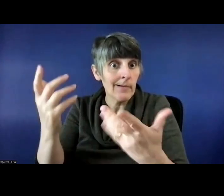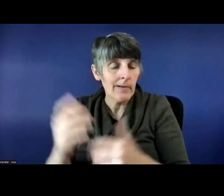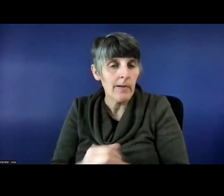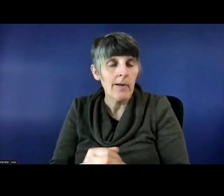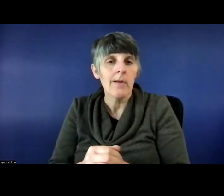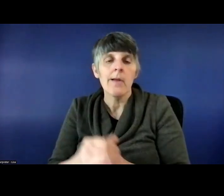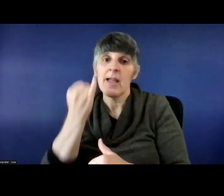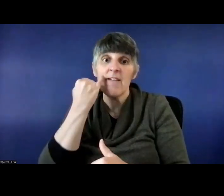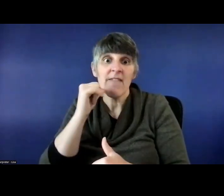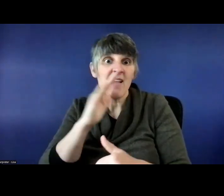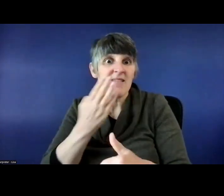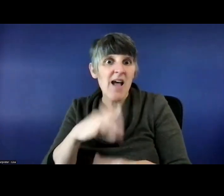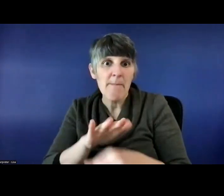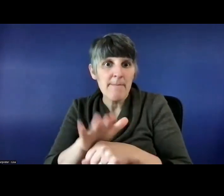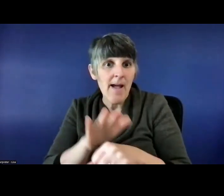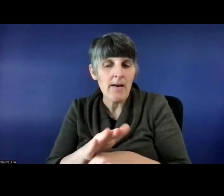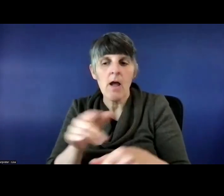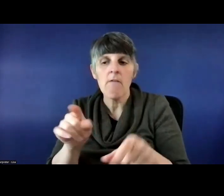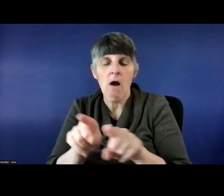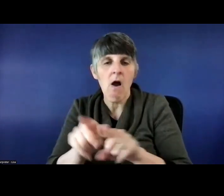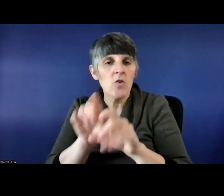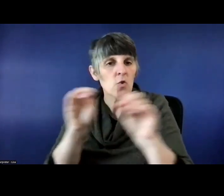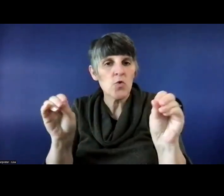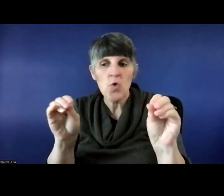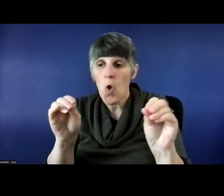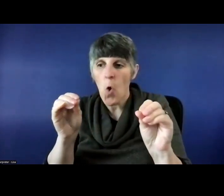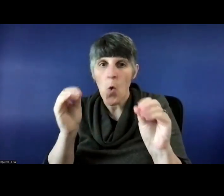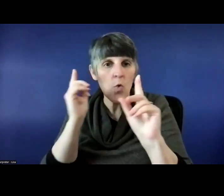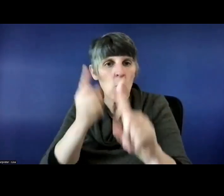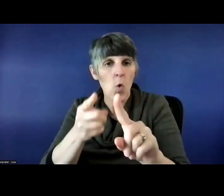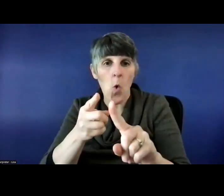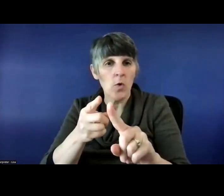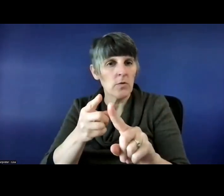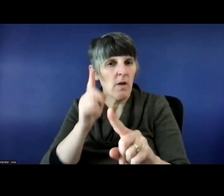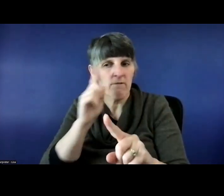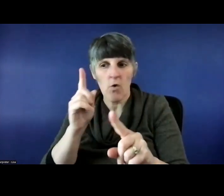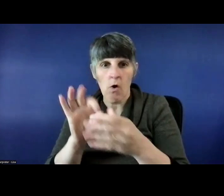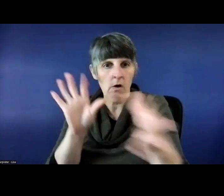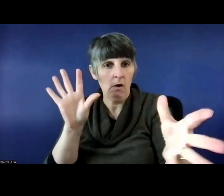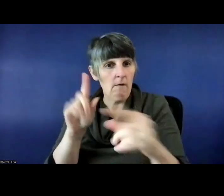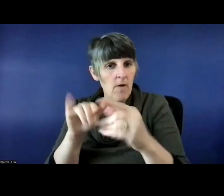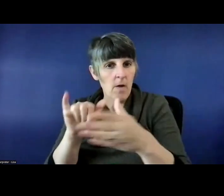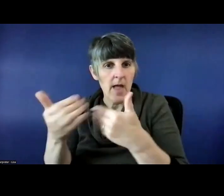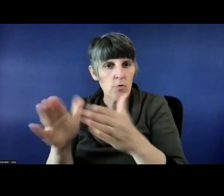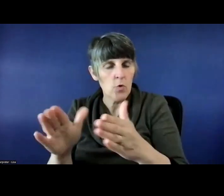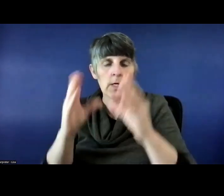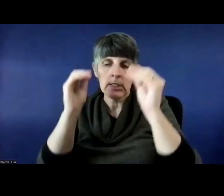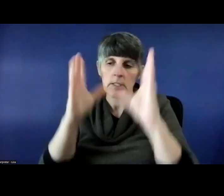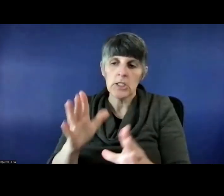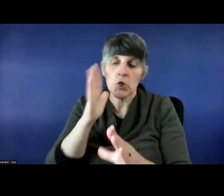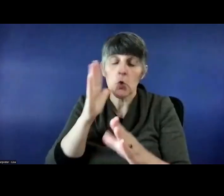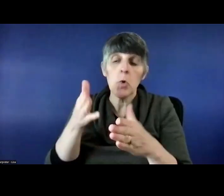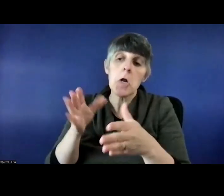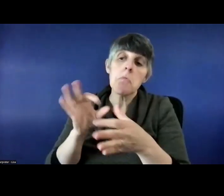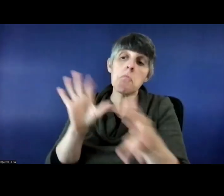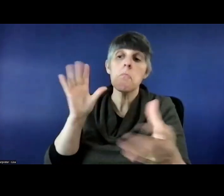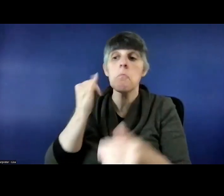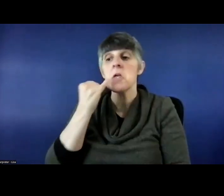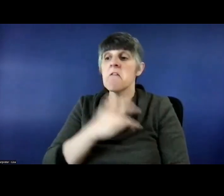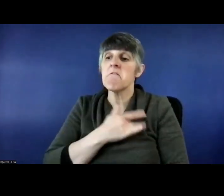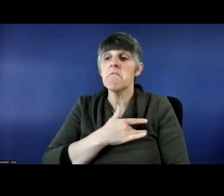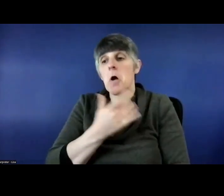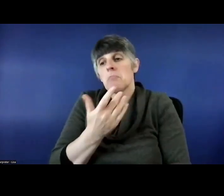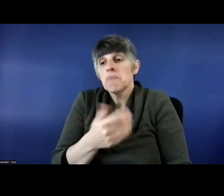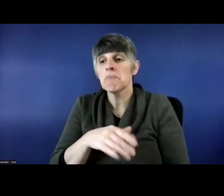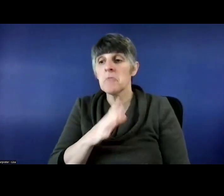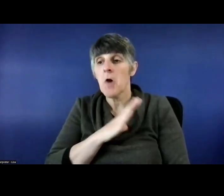If that weren't bad enough, there was also no clear goal set for release. A teacher would more or less let you out when they felt like it and not